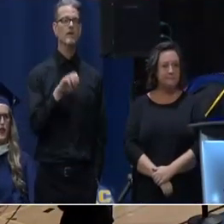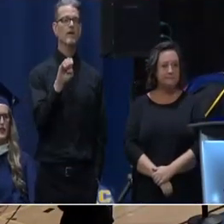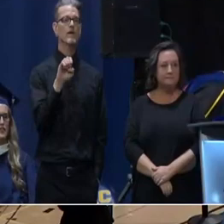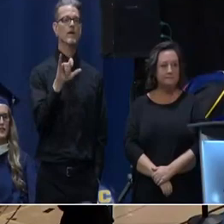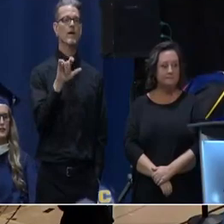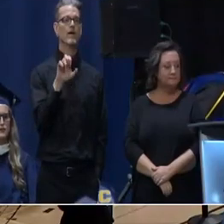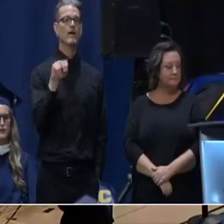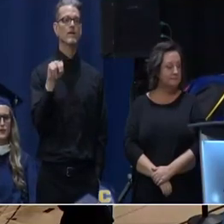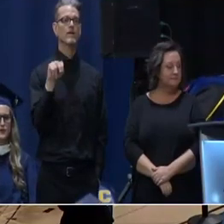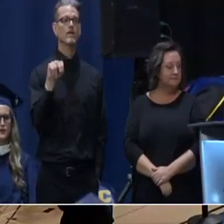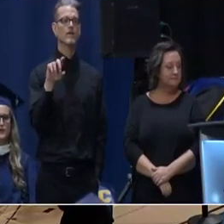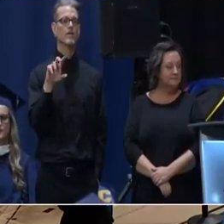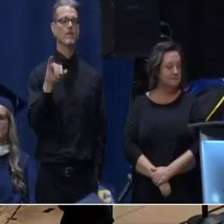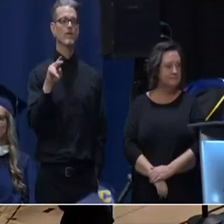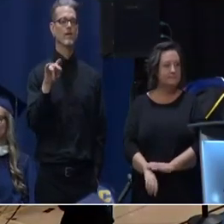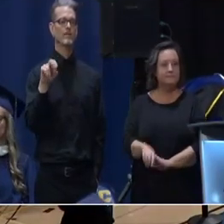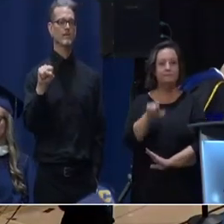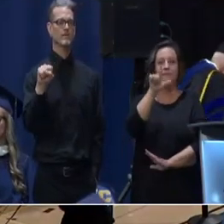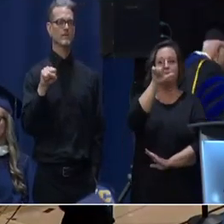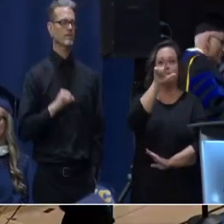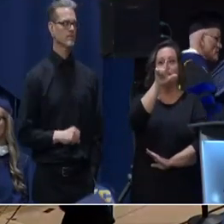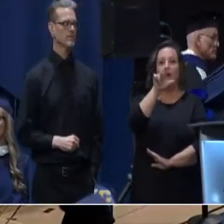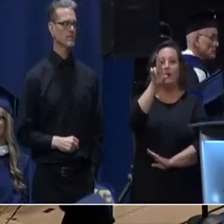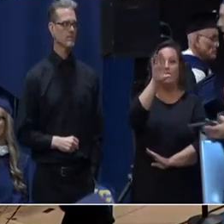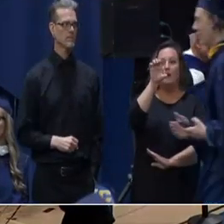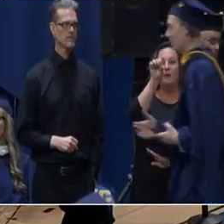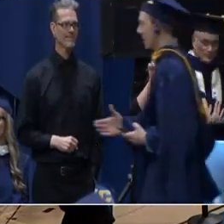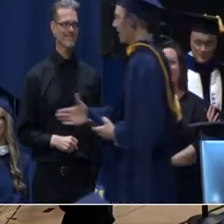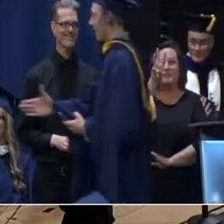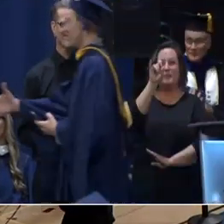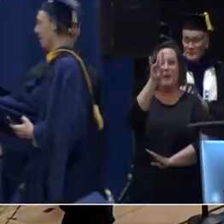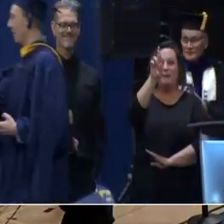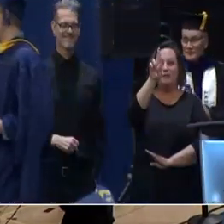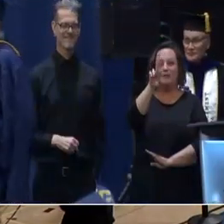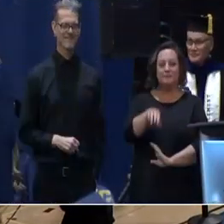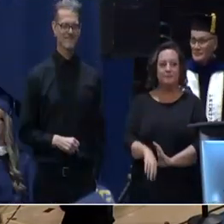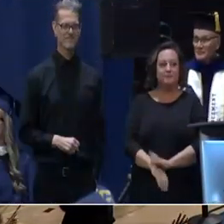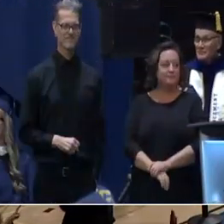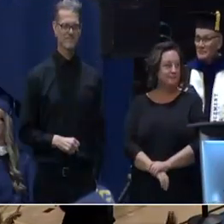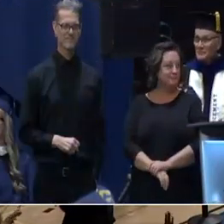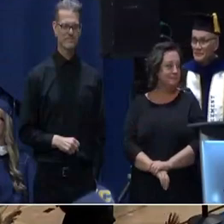Eileen Vlamis. Lucas Wilbur.